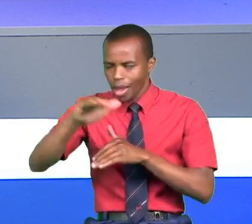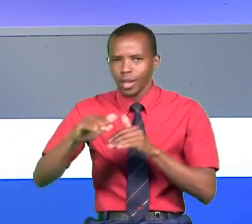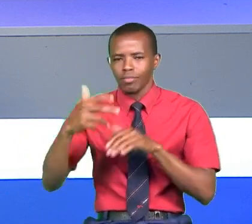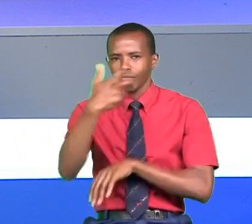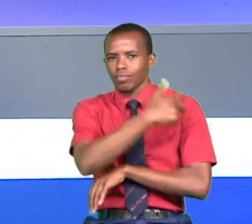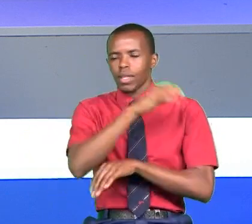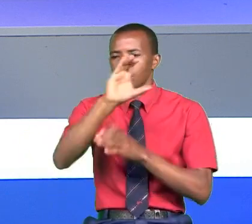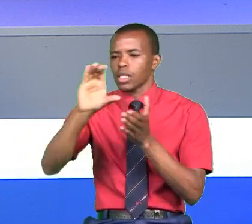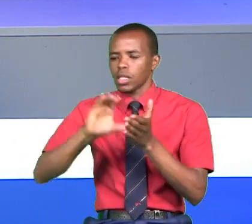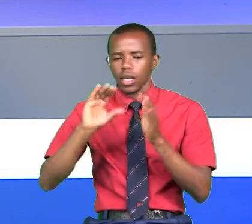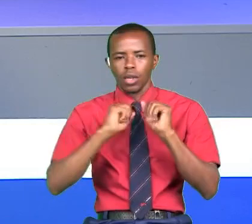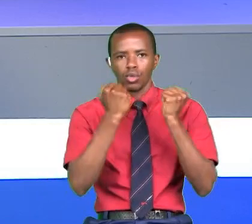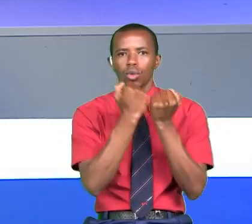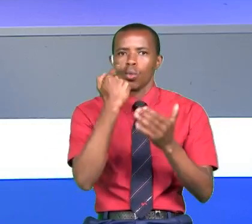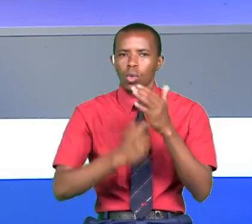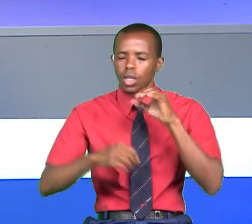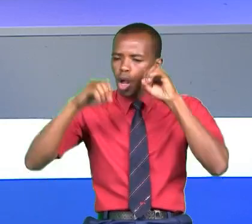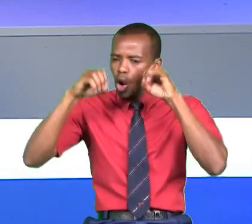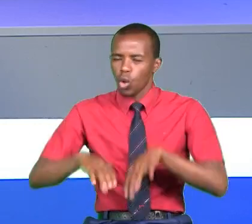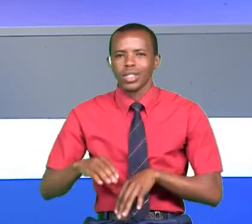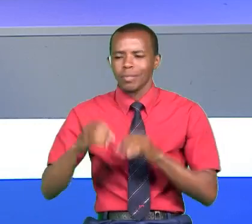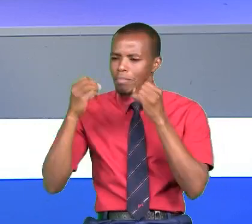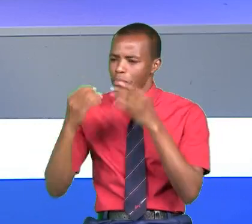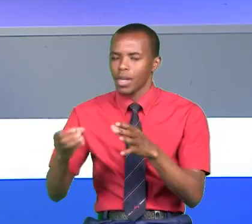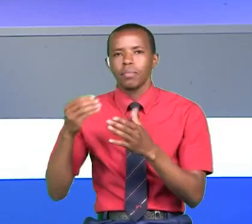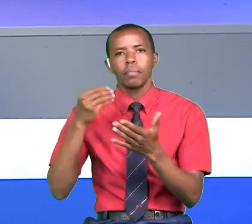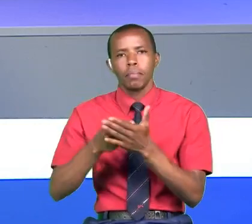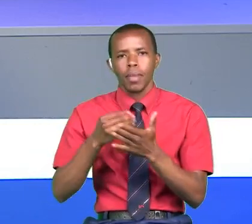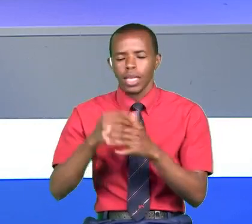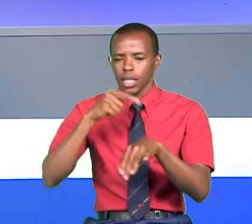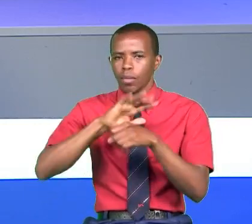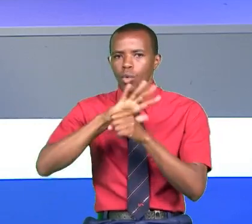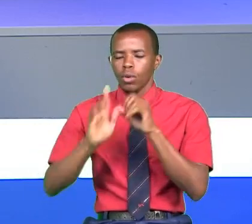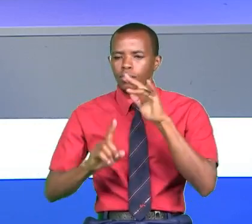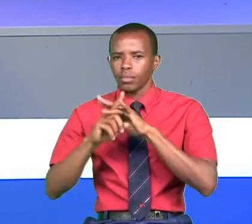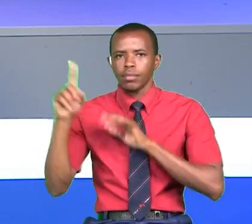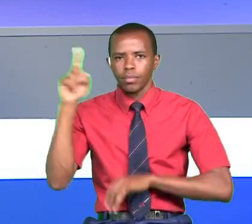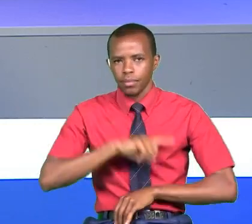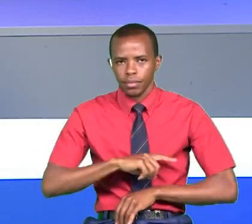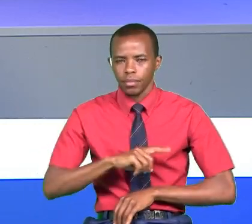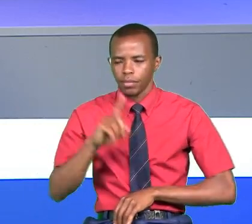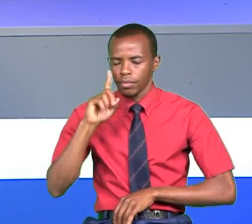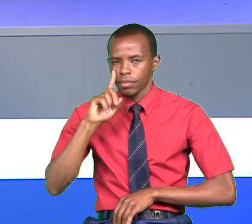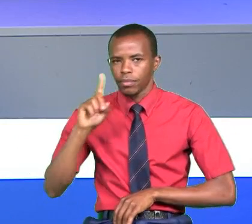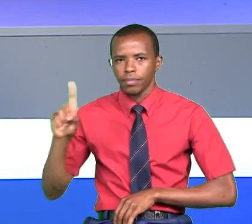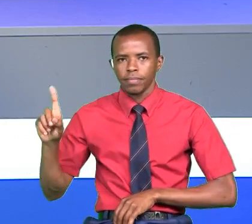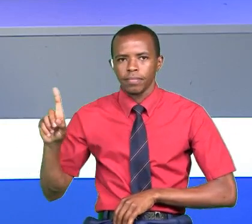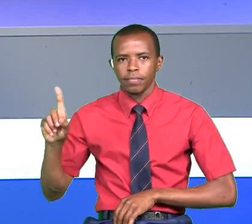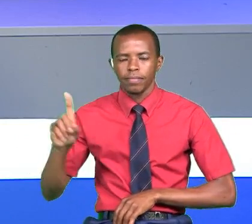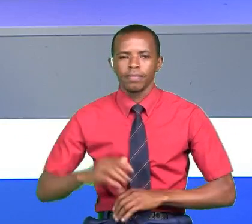points. The association says they have lost over 100 billion shillings since the onset of the COVID-19 pandemic. Chapter Boyd